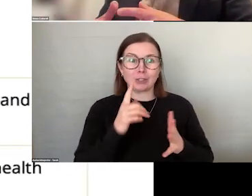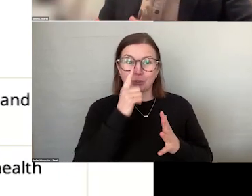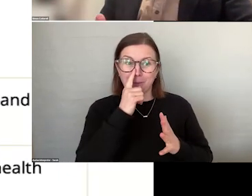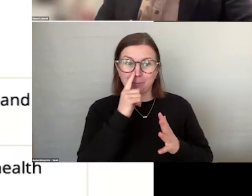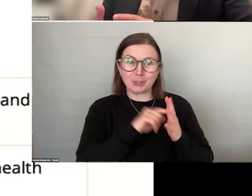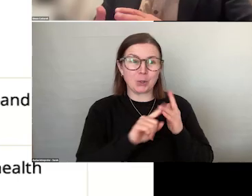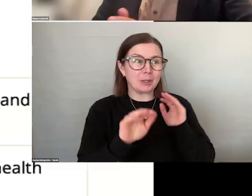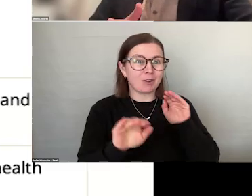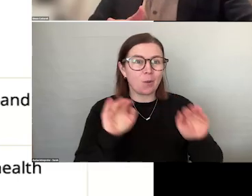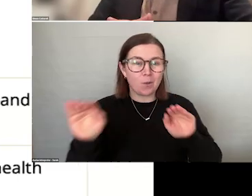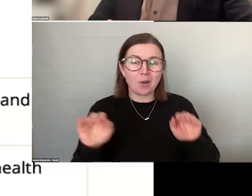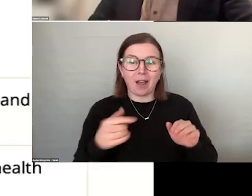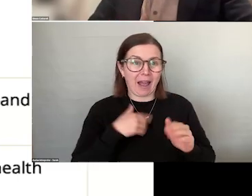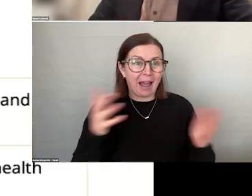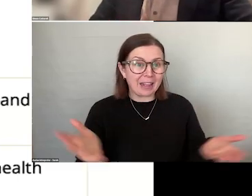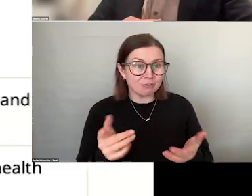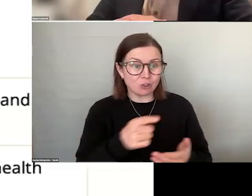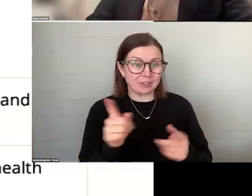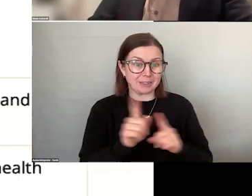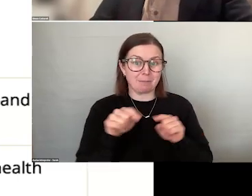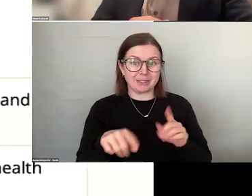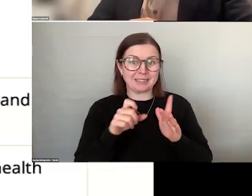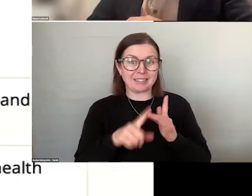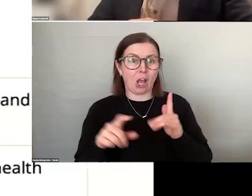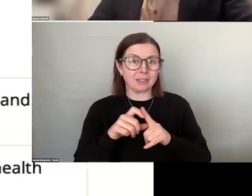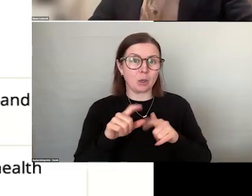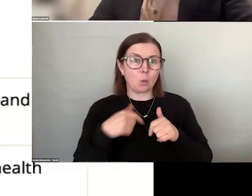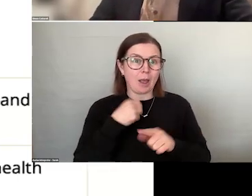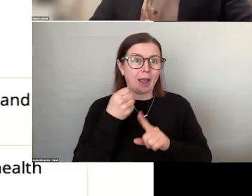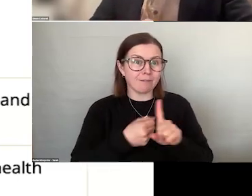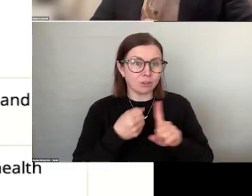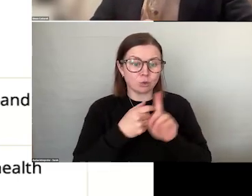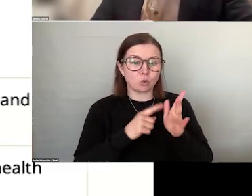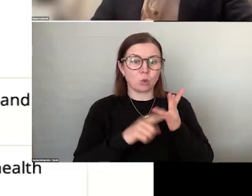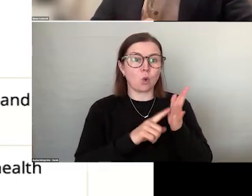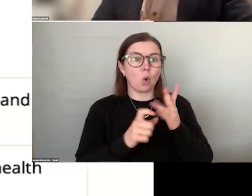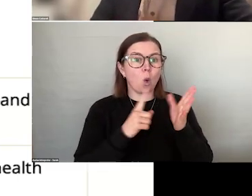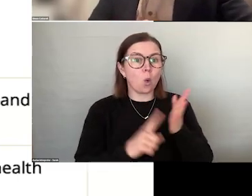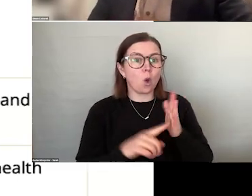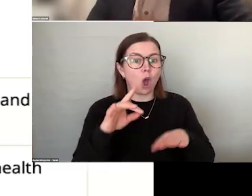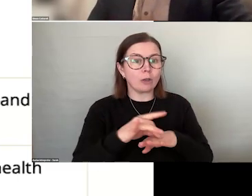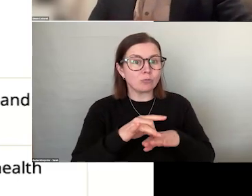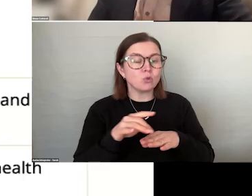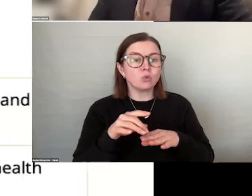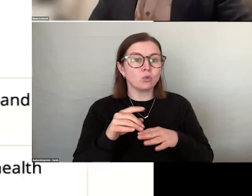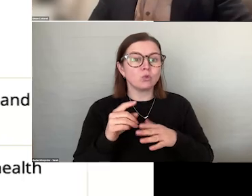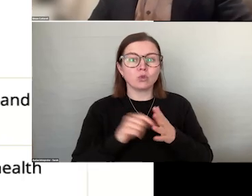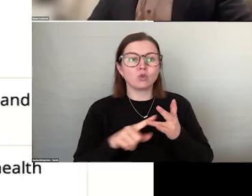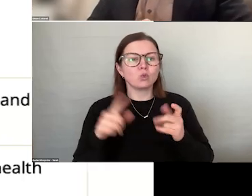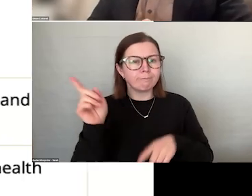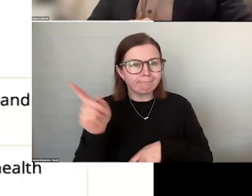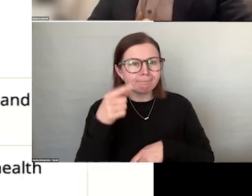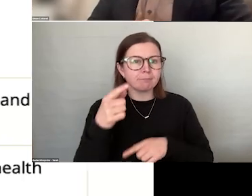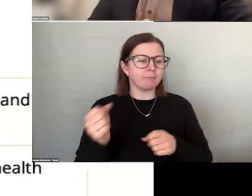So I encourage, we have at CID have been advocating to local hospital districts to make some training